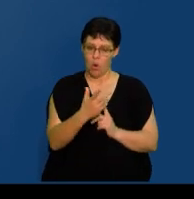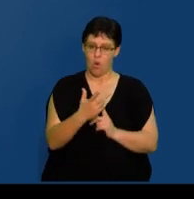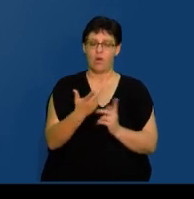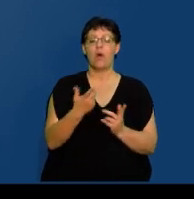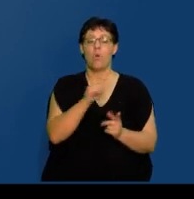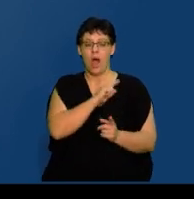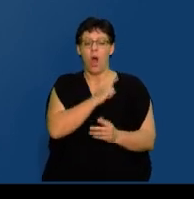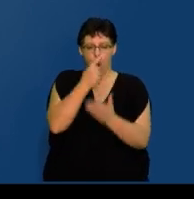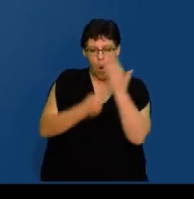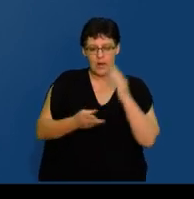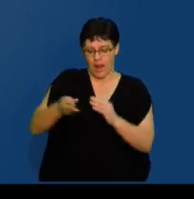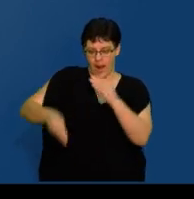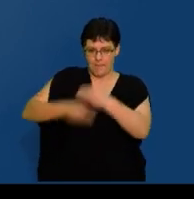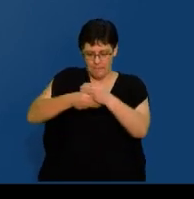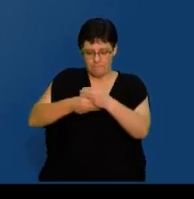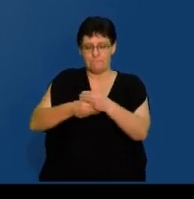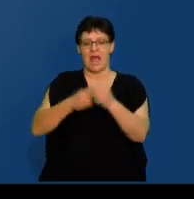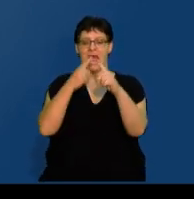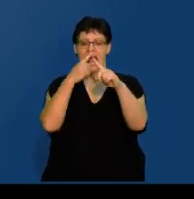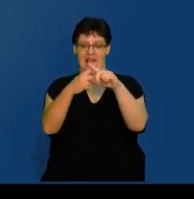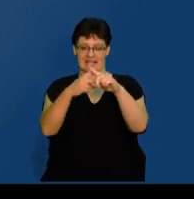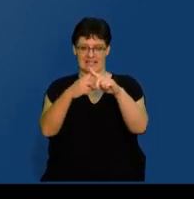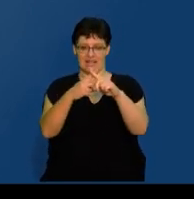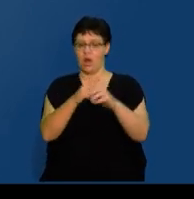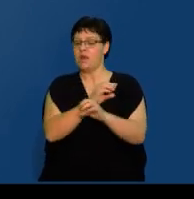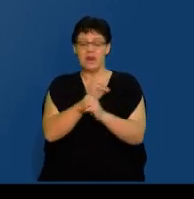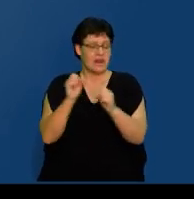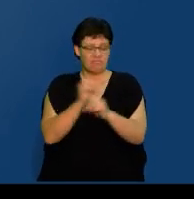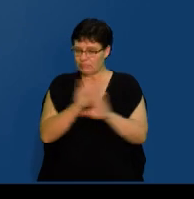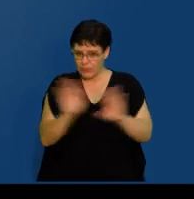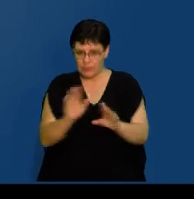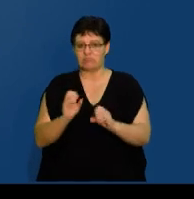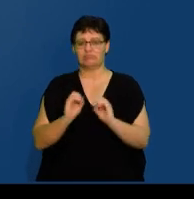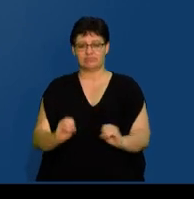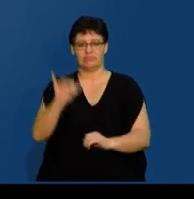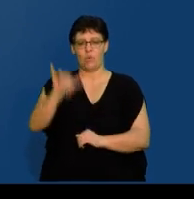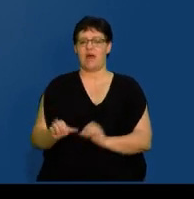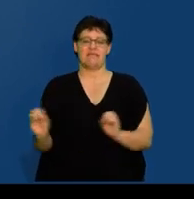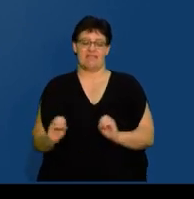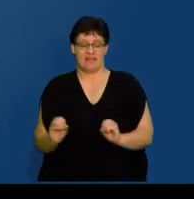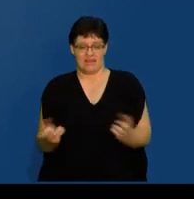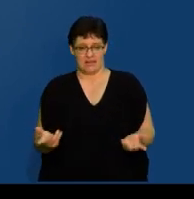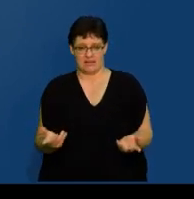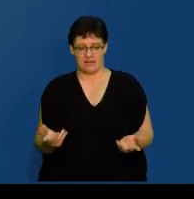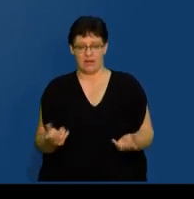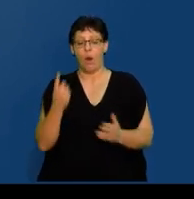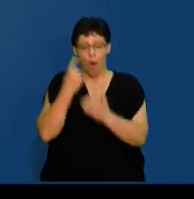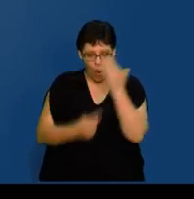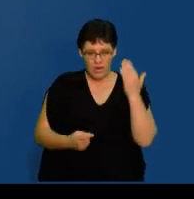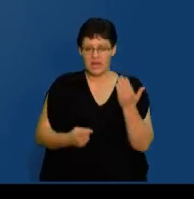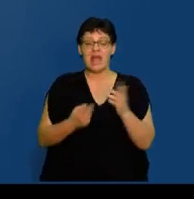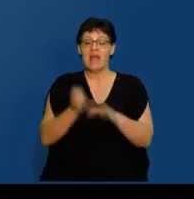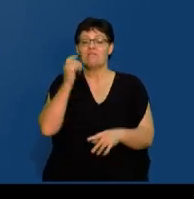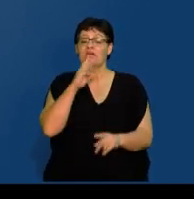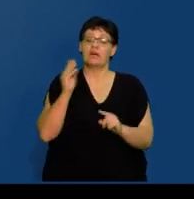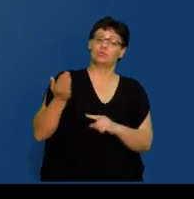on the X chromosomes and not on the Y chromosome. So it would not be found on this chromosome. It would be incorrect